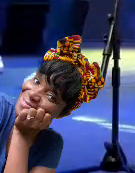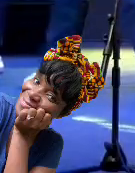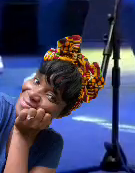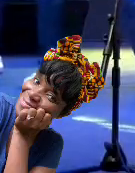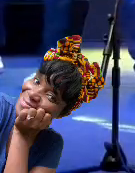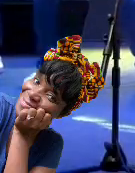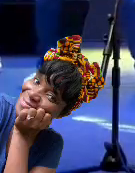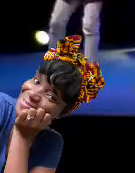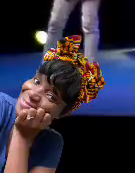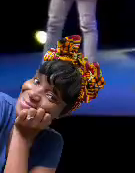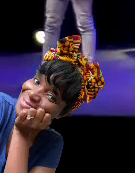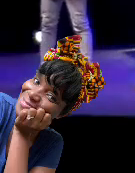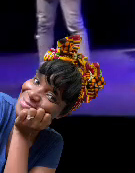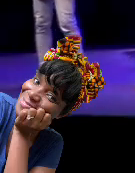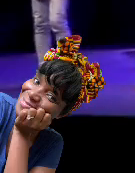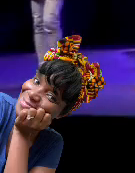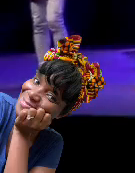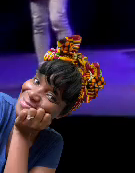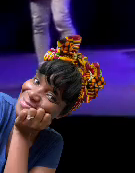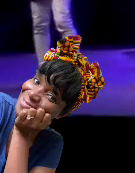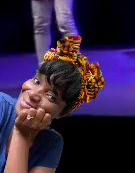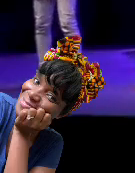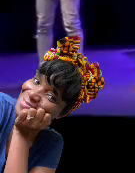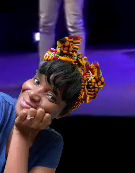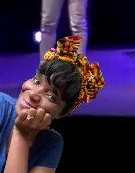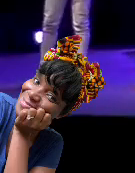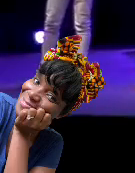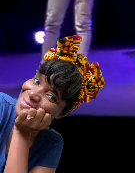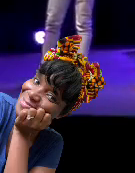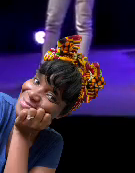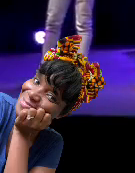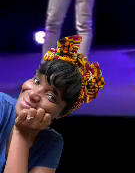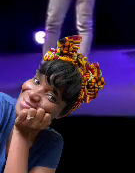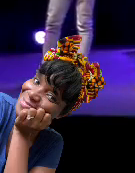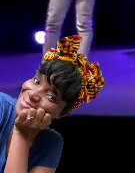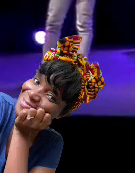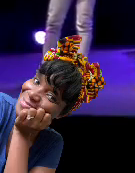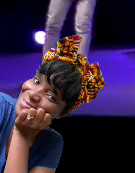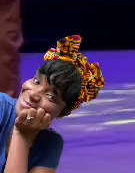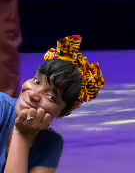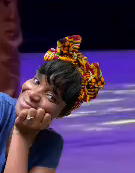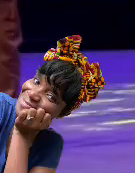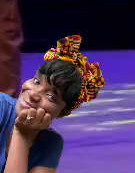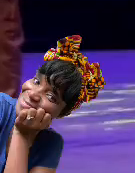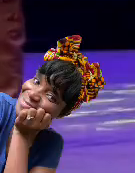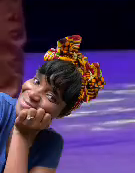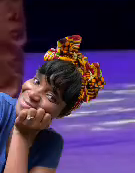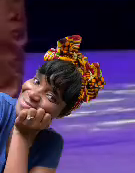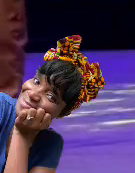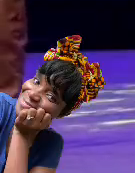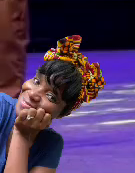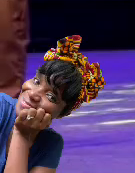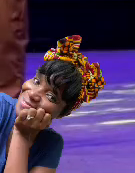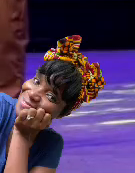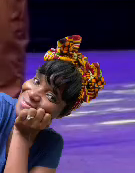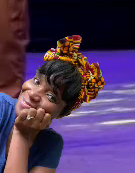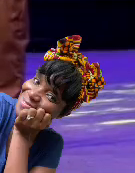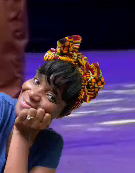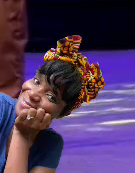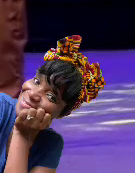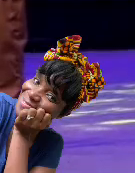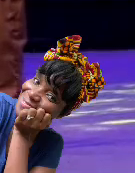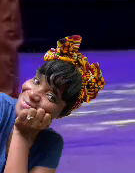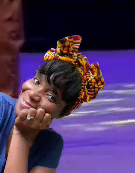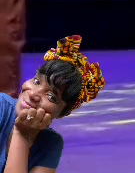I surrender. Say, take me. This is all. This is all I can be.